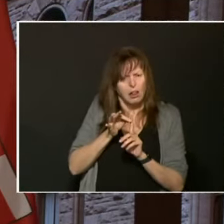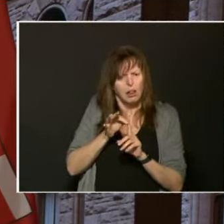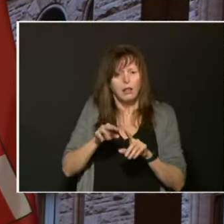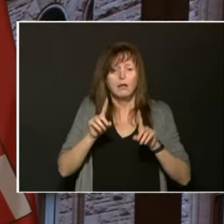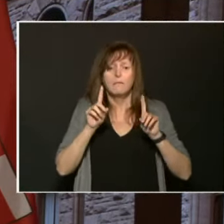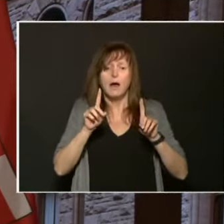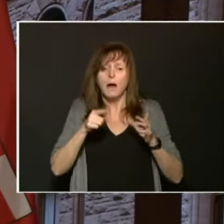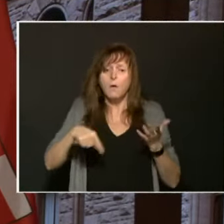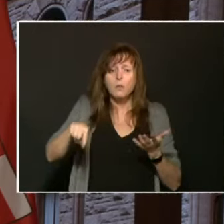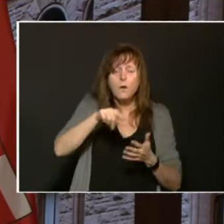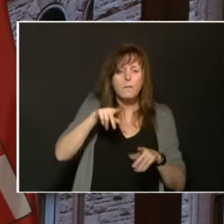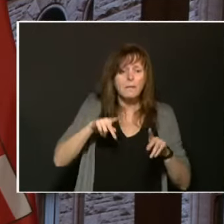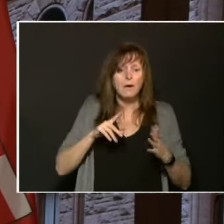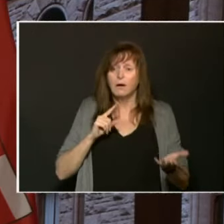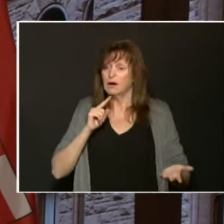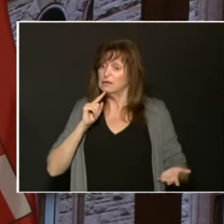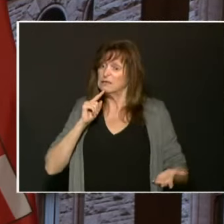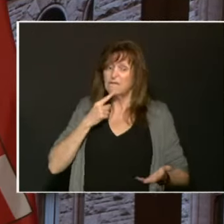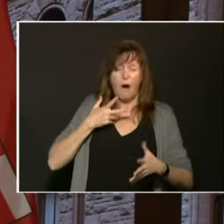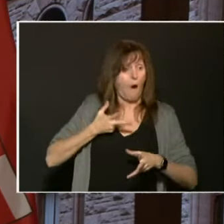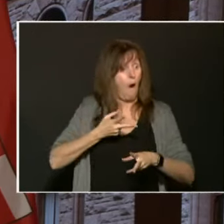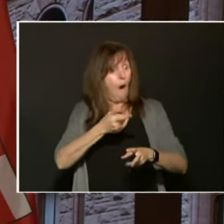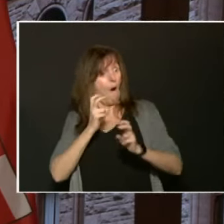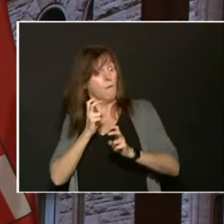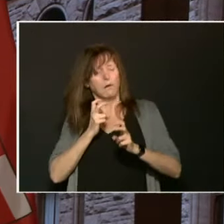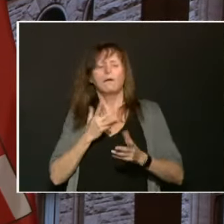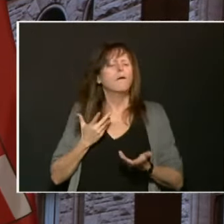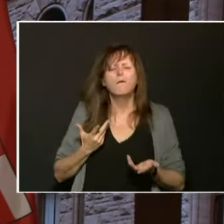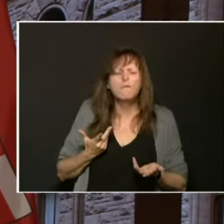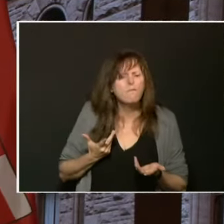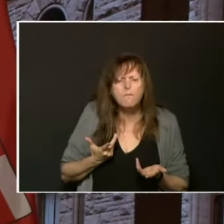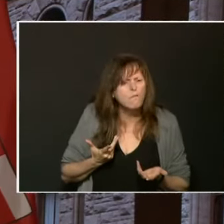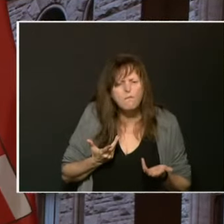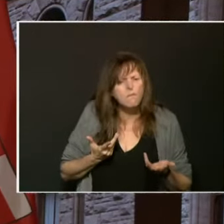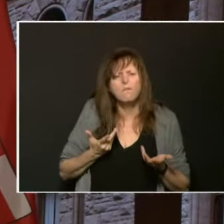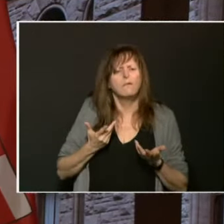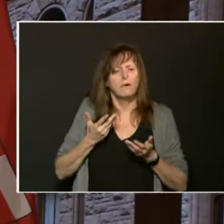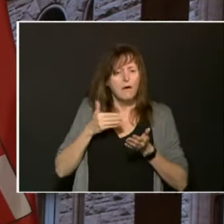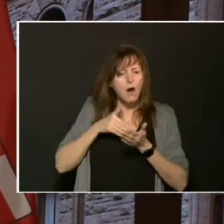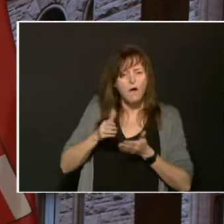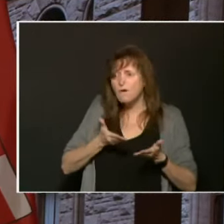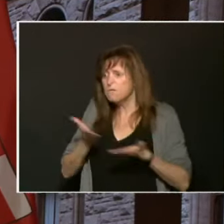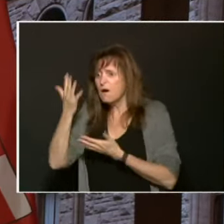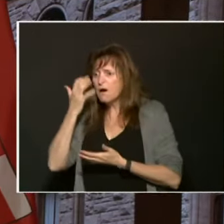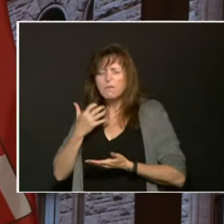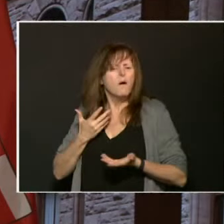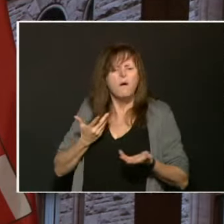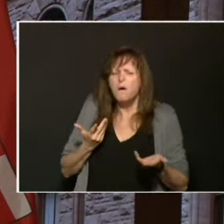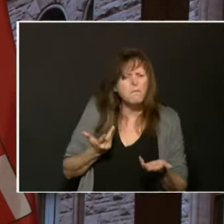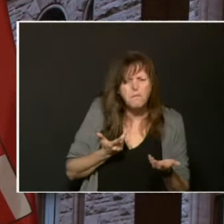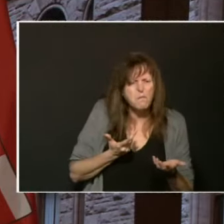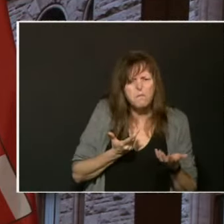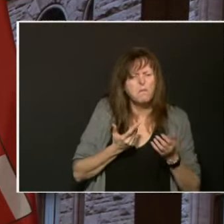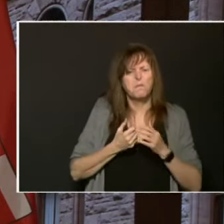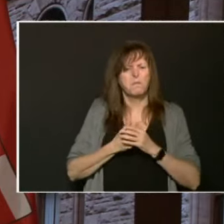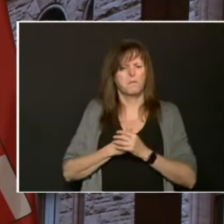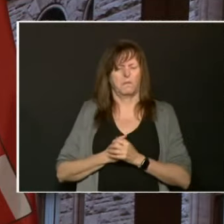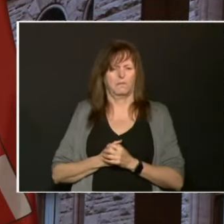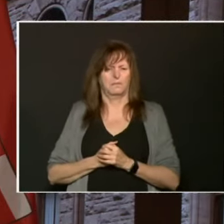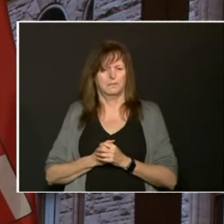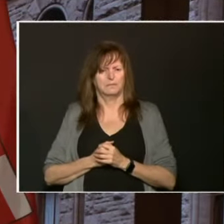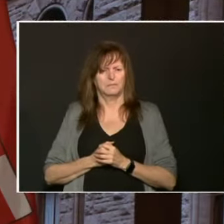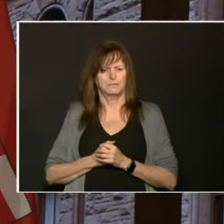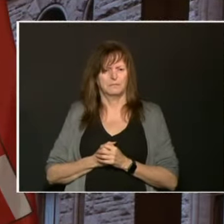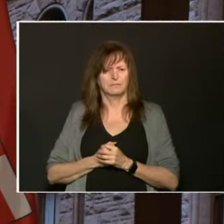severe cases. Less of them tend to be hospitalized. I just want to make another comment on the last question. I do think